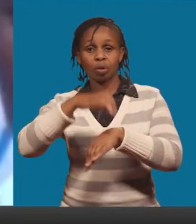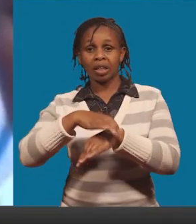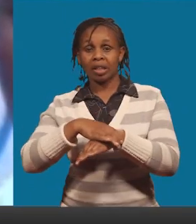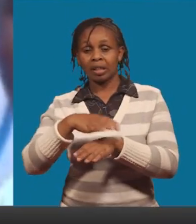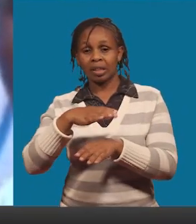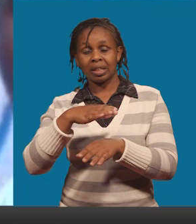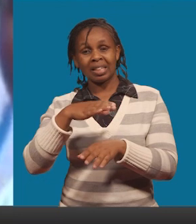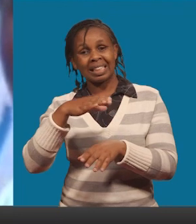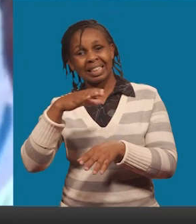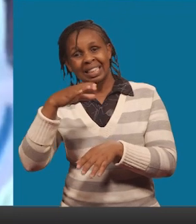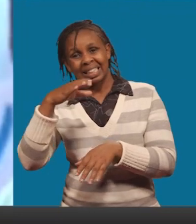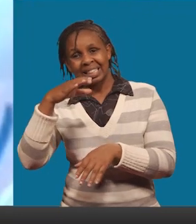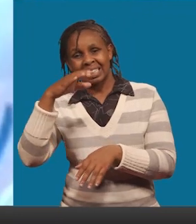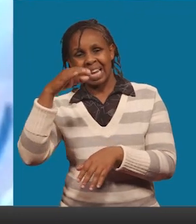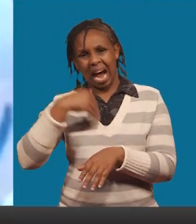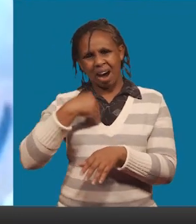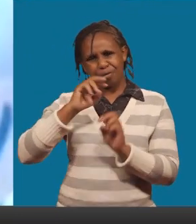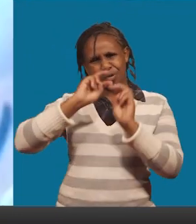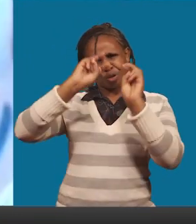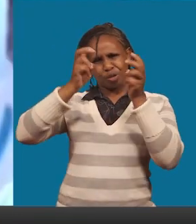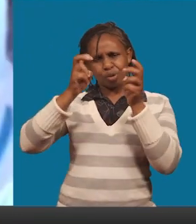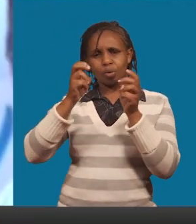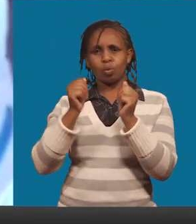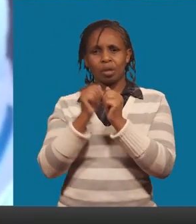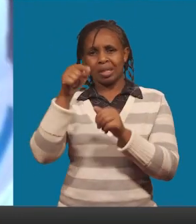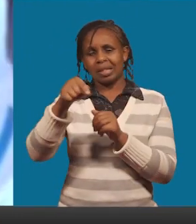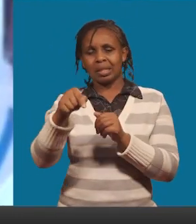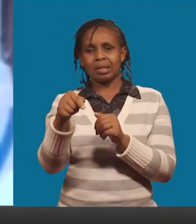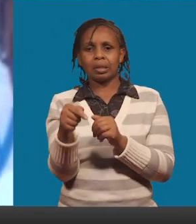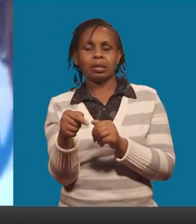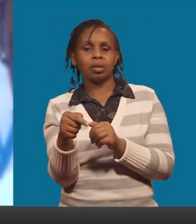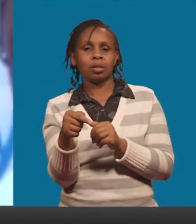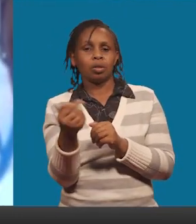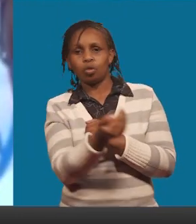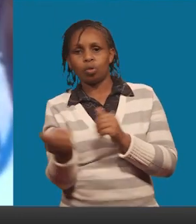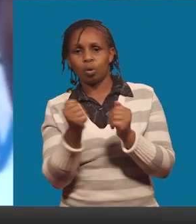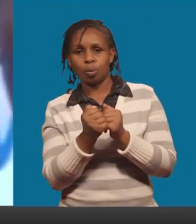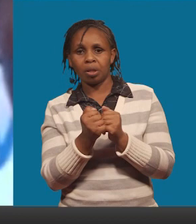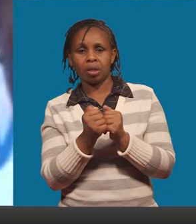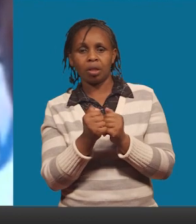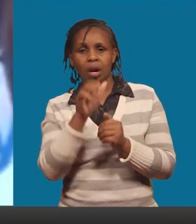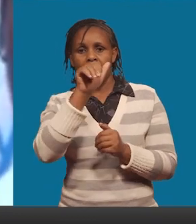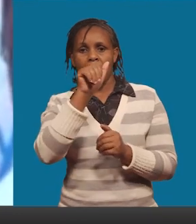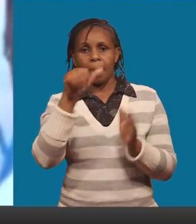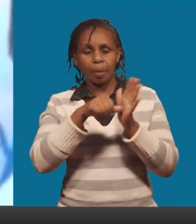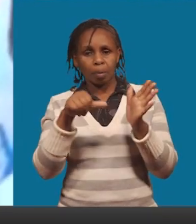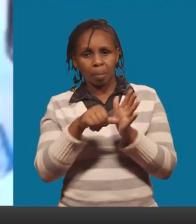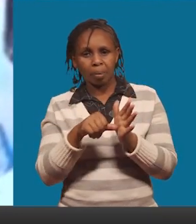the administration sometimes have issues with these children with autism because of their behavior.